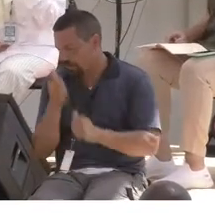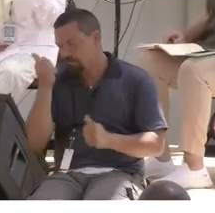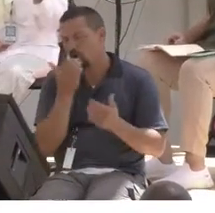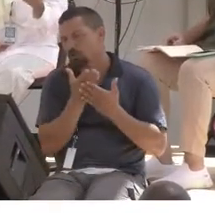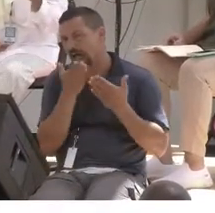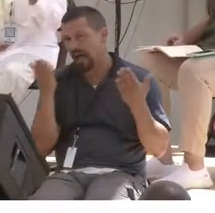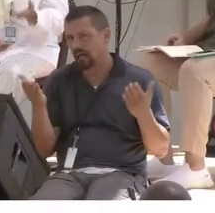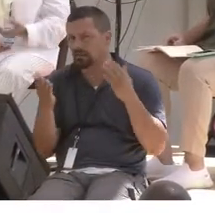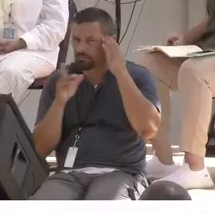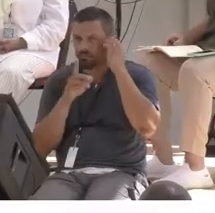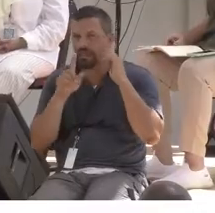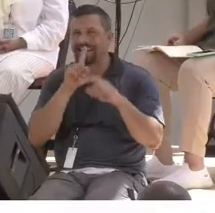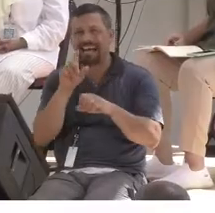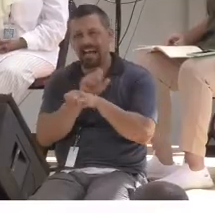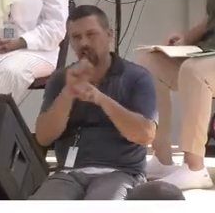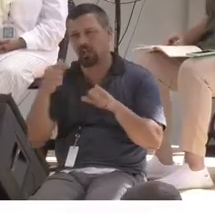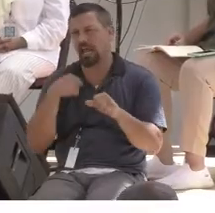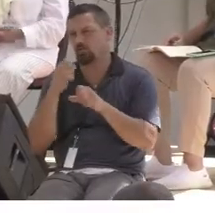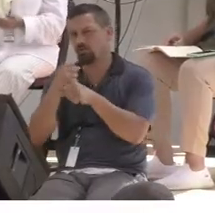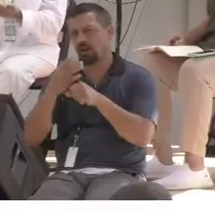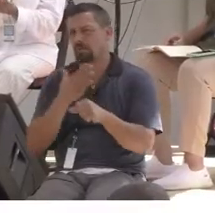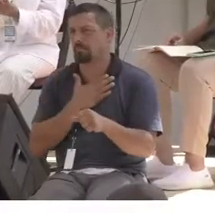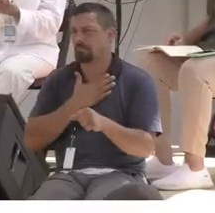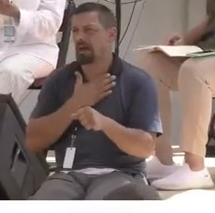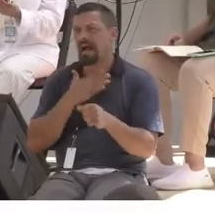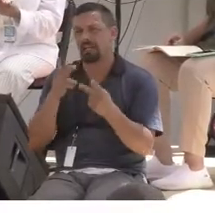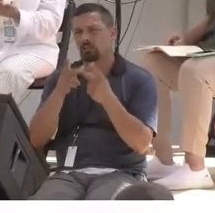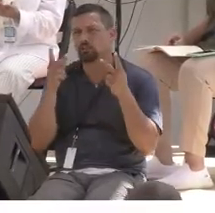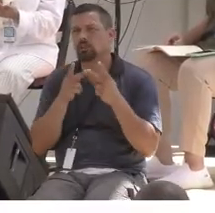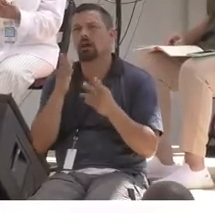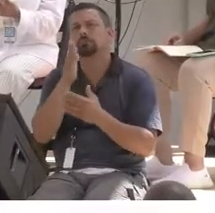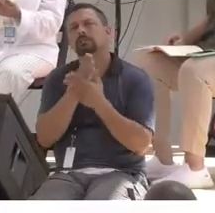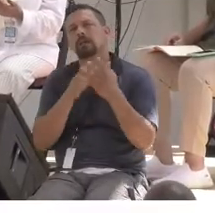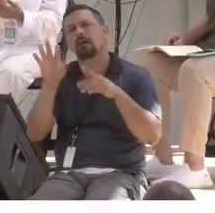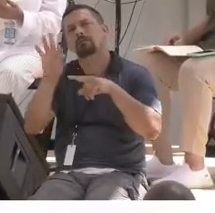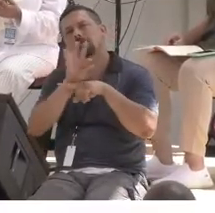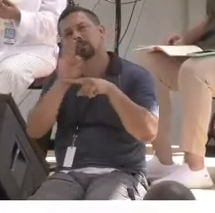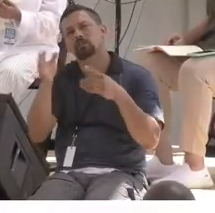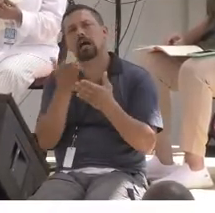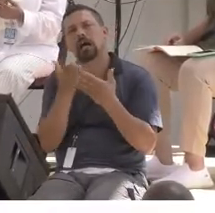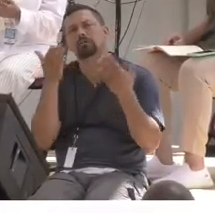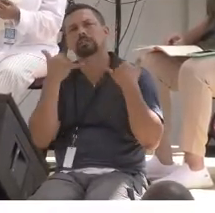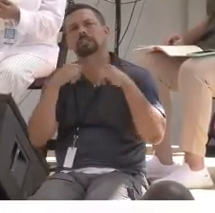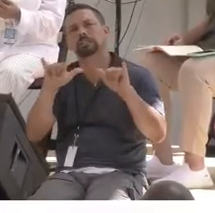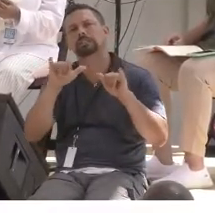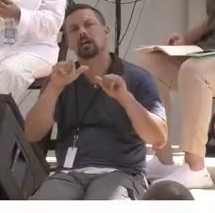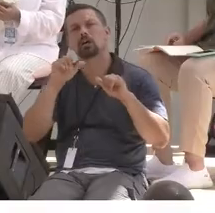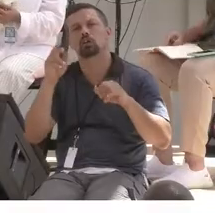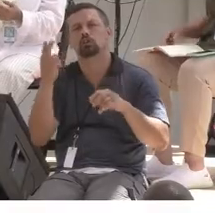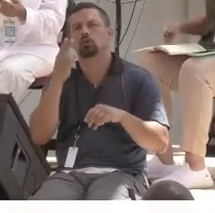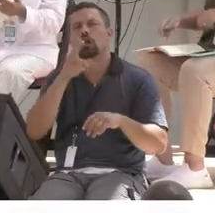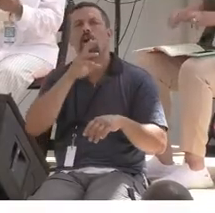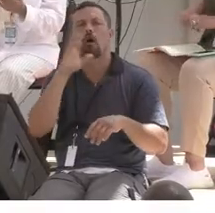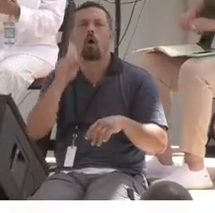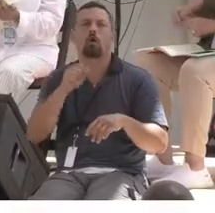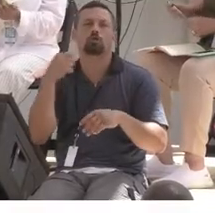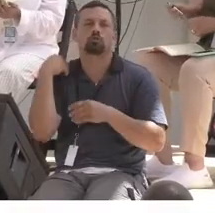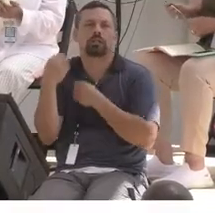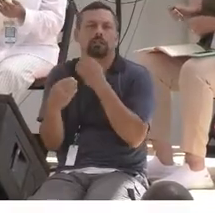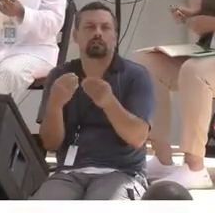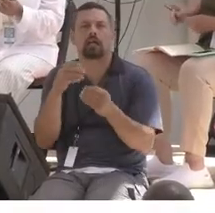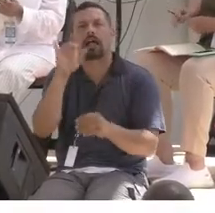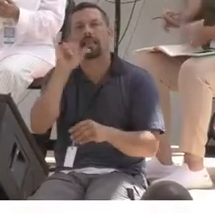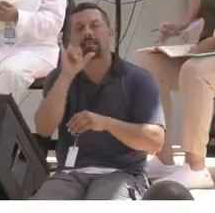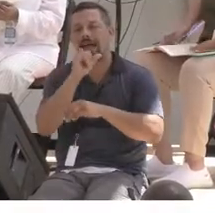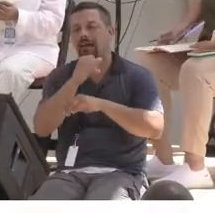I create in my studio are some functional items that we still use in the house traditionally. So just like the incense